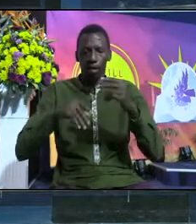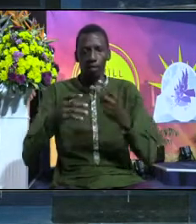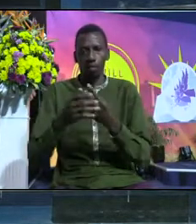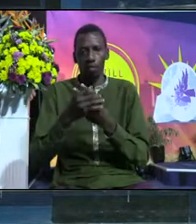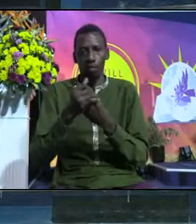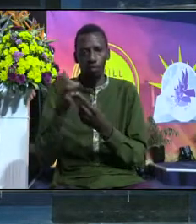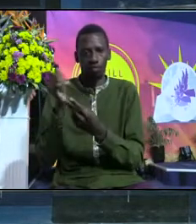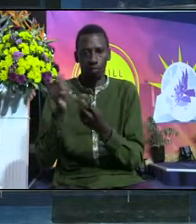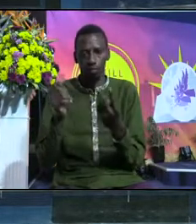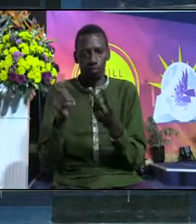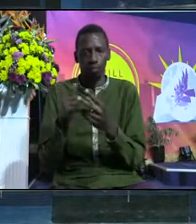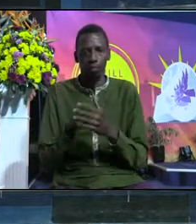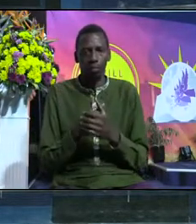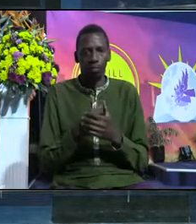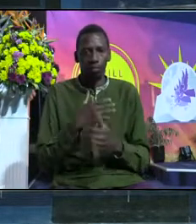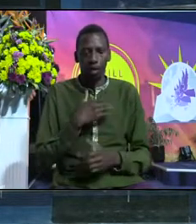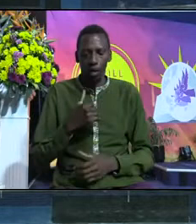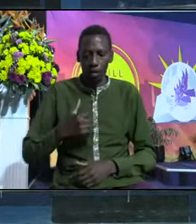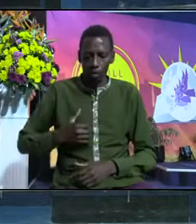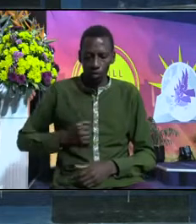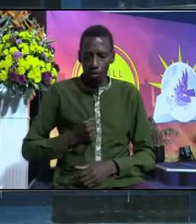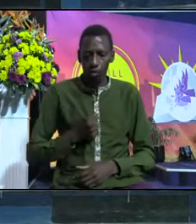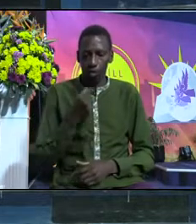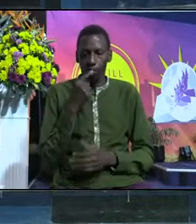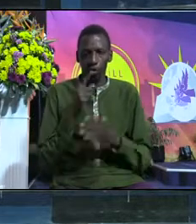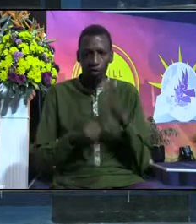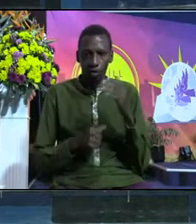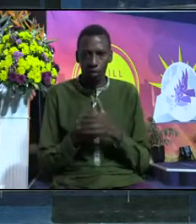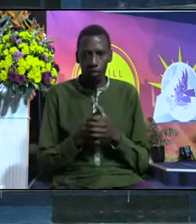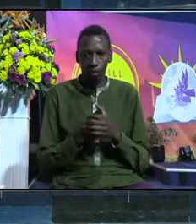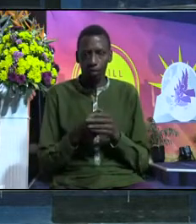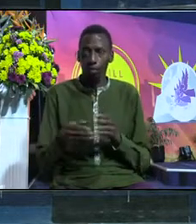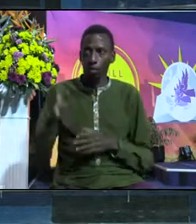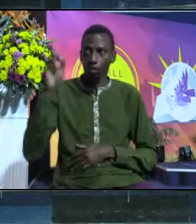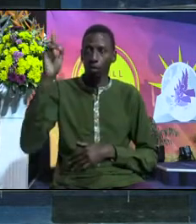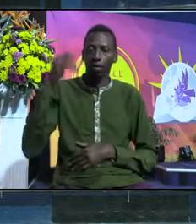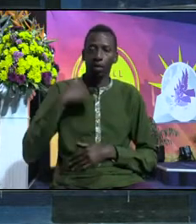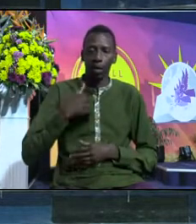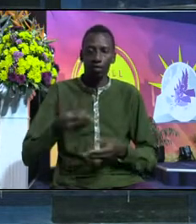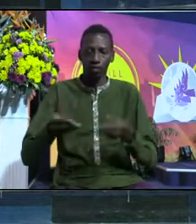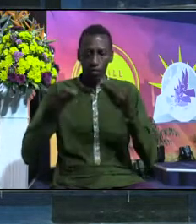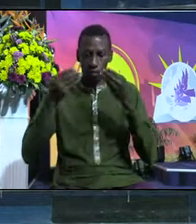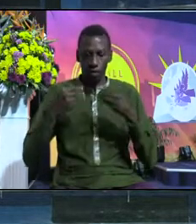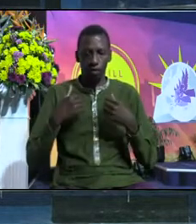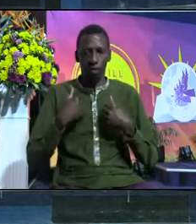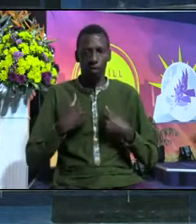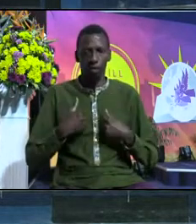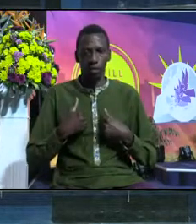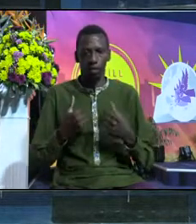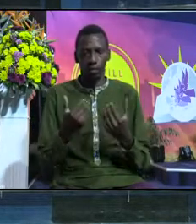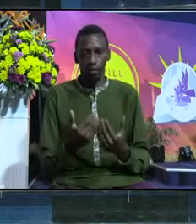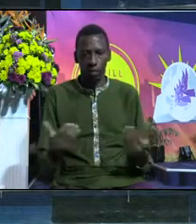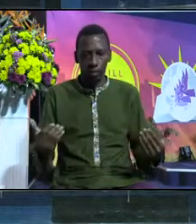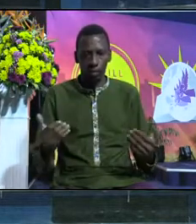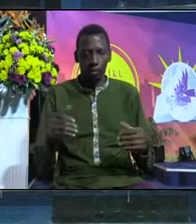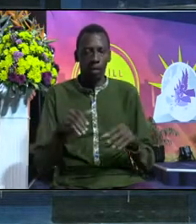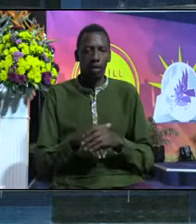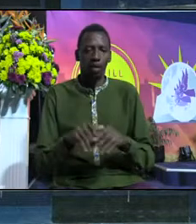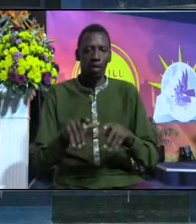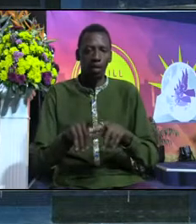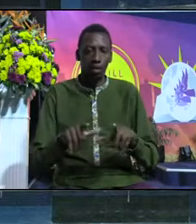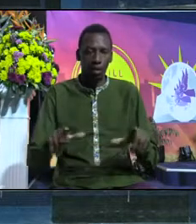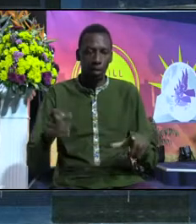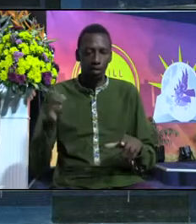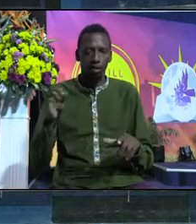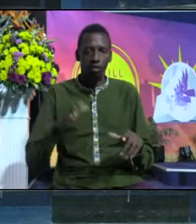me? And Joseph said, God has given me children in the land